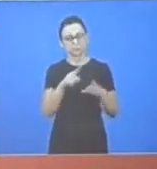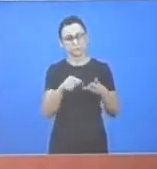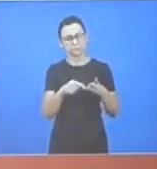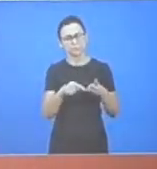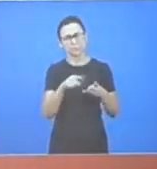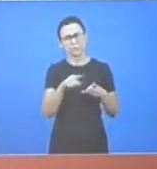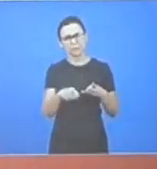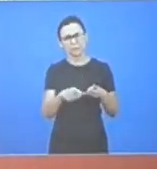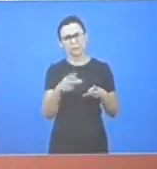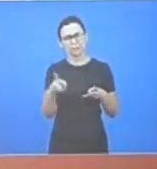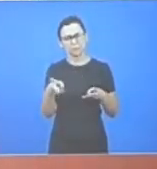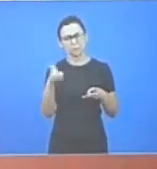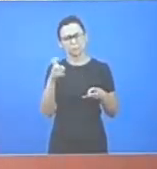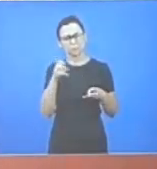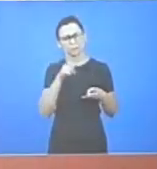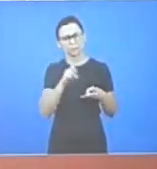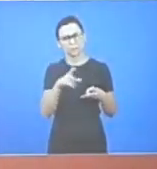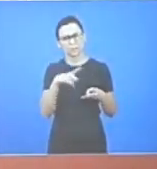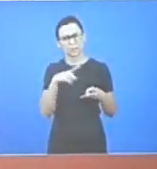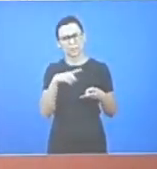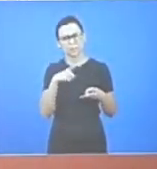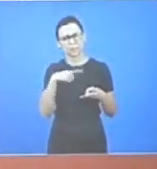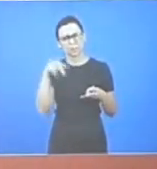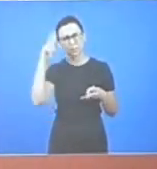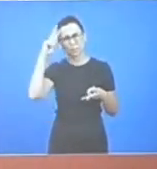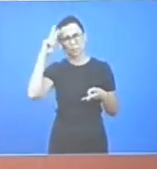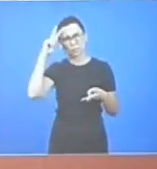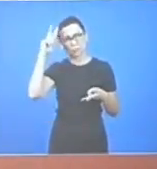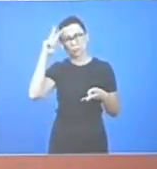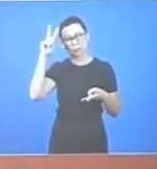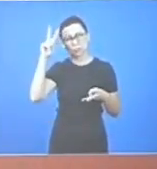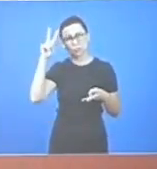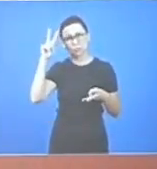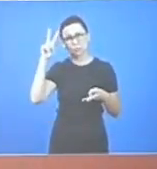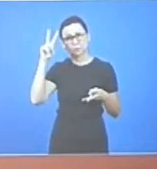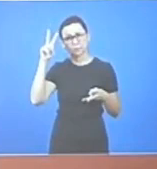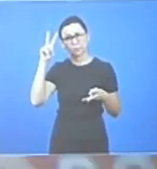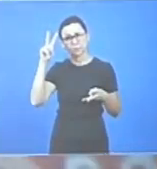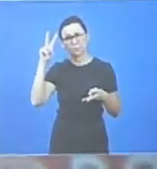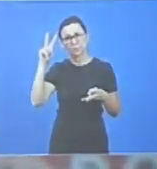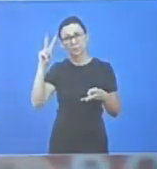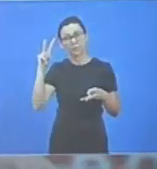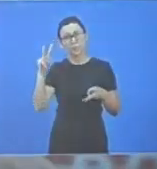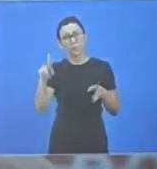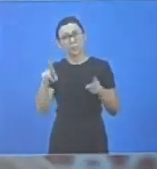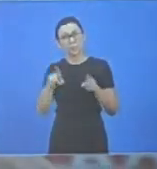Another thing, you will know. If in that there is a